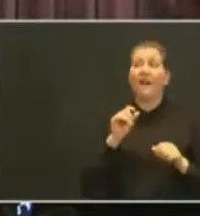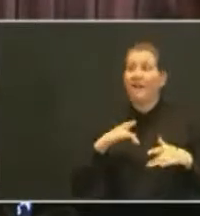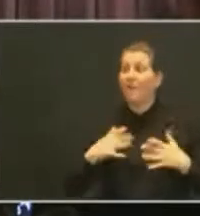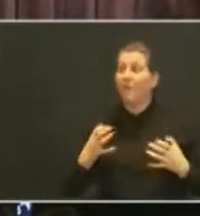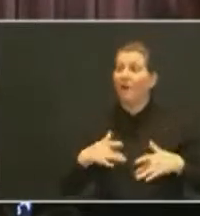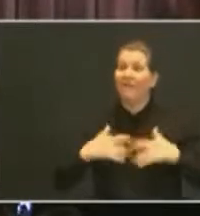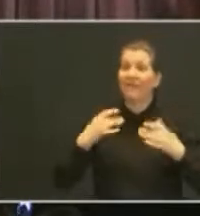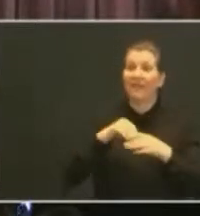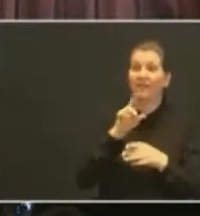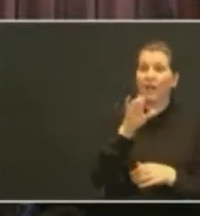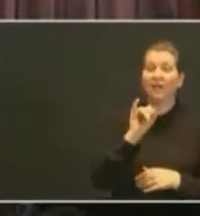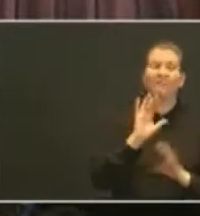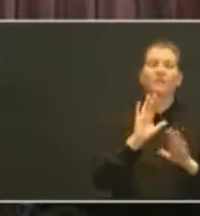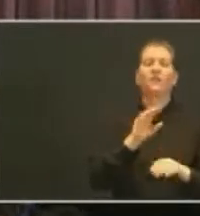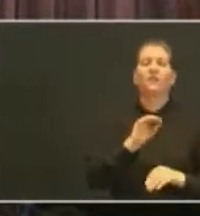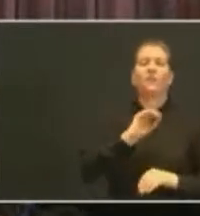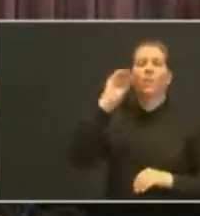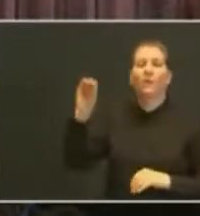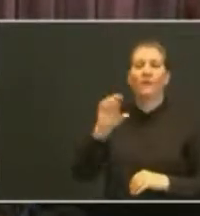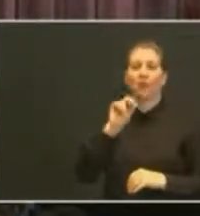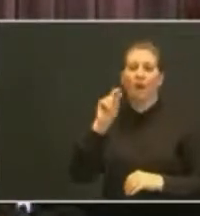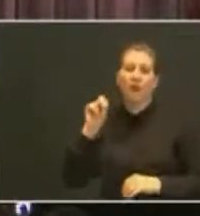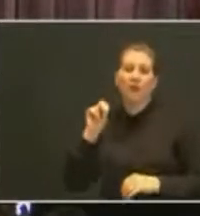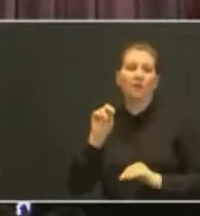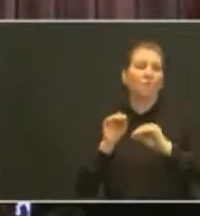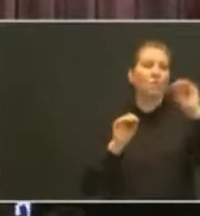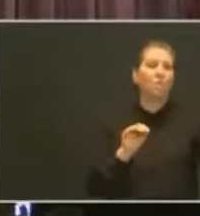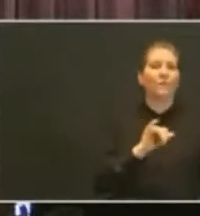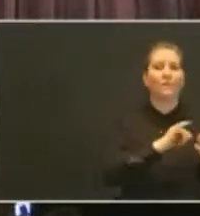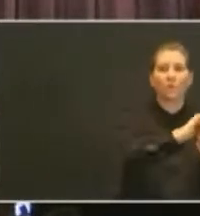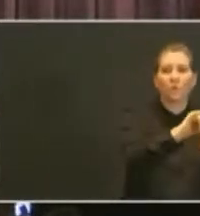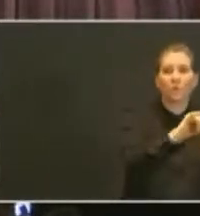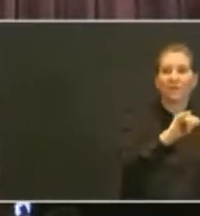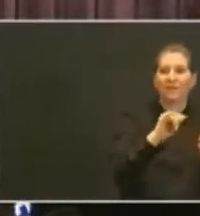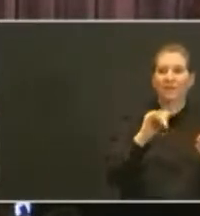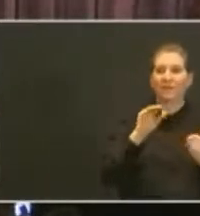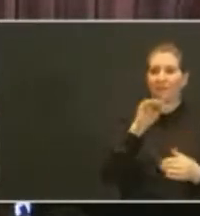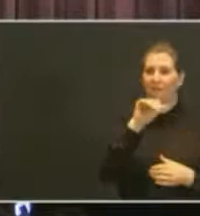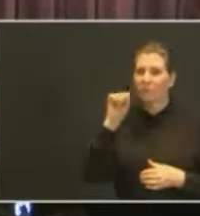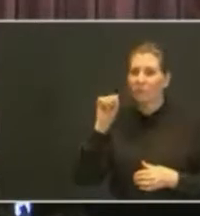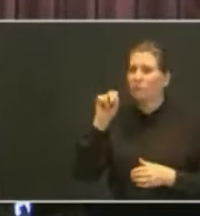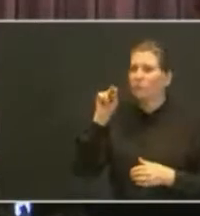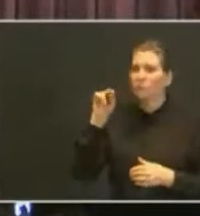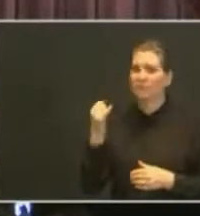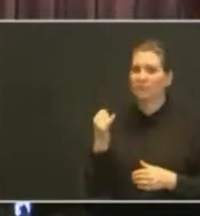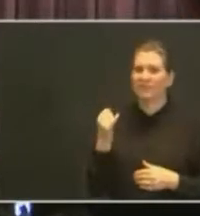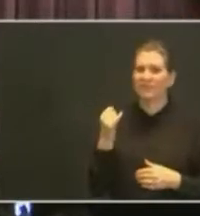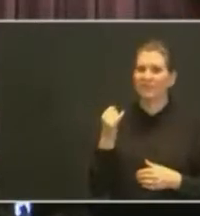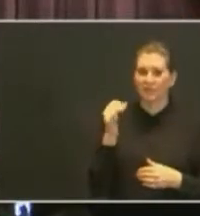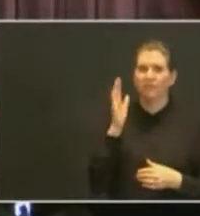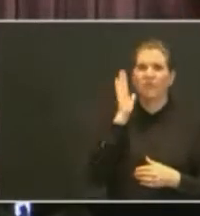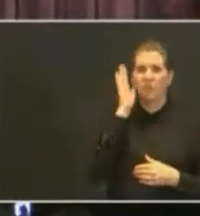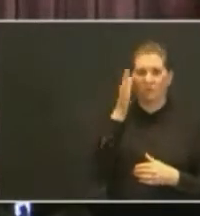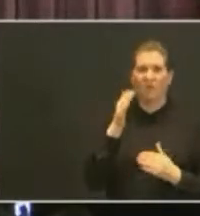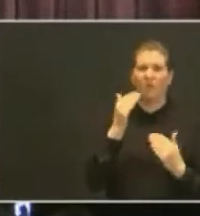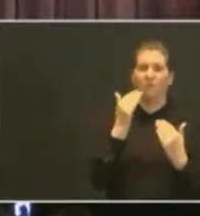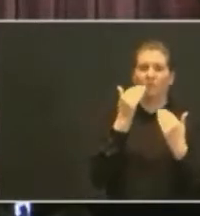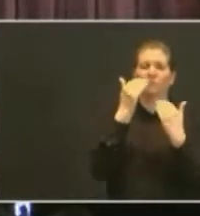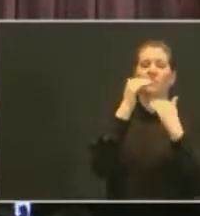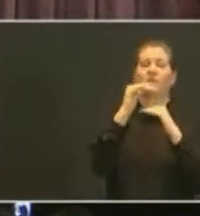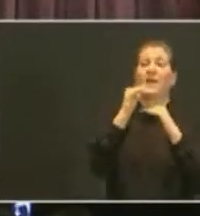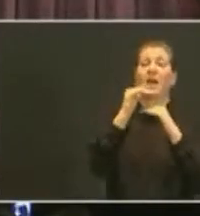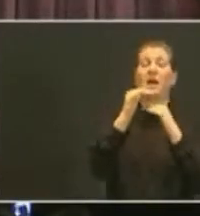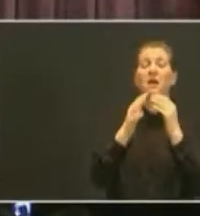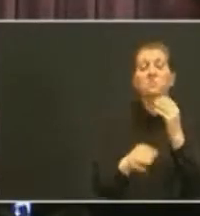to, Connecticut and New York to do it. Massachusetts and New Jersey are probably going to be upping their limits as well using these rapid